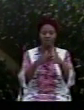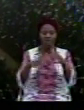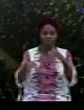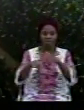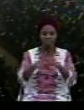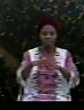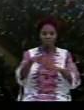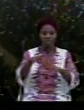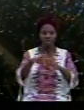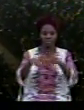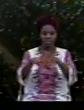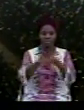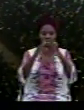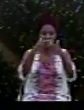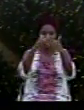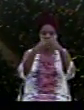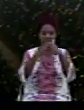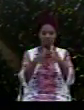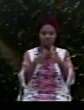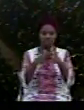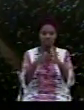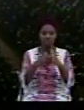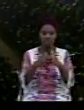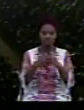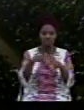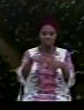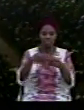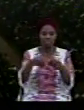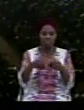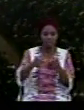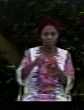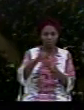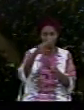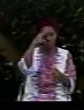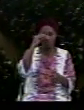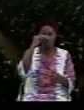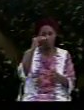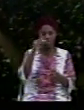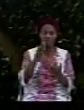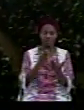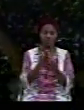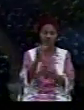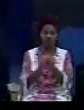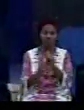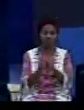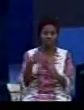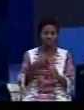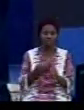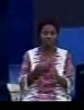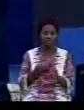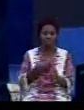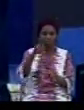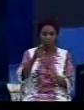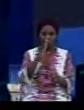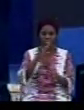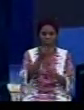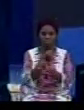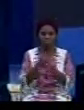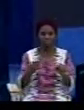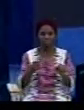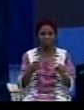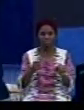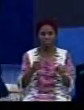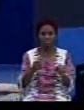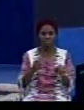whereby we must be saved, whereby we must be healed, whereby